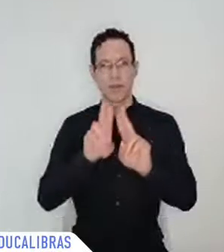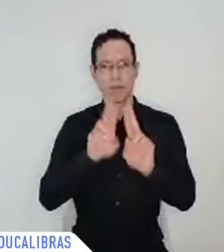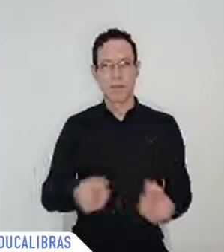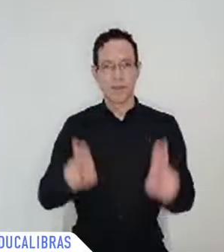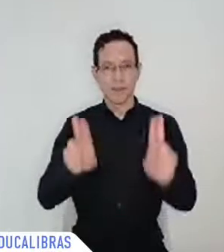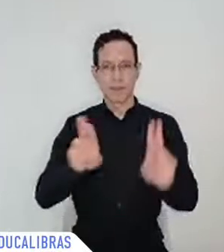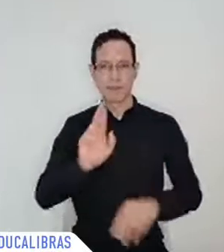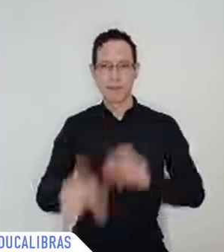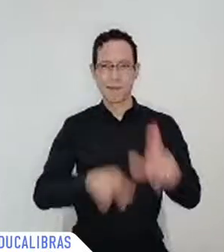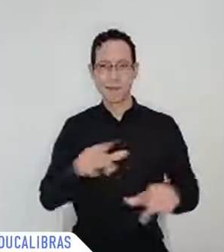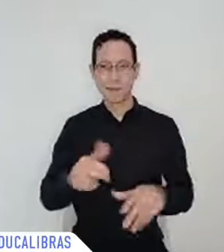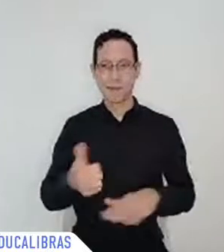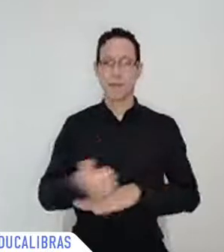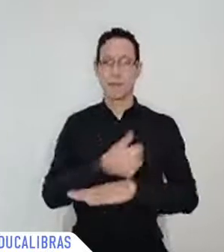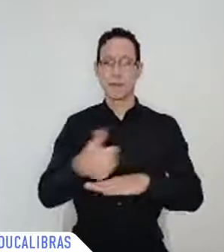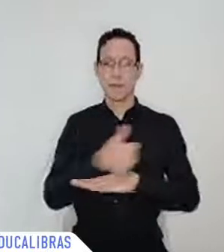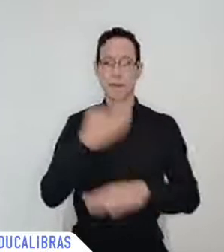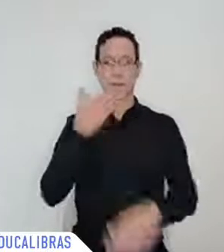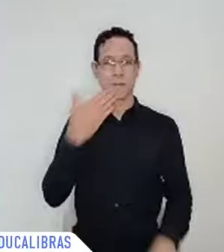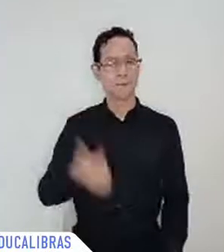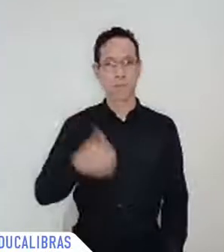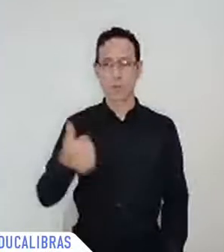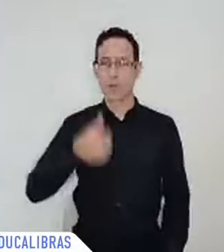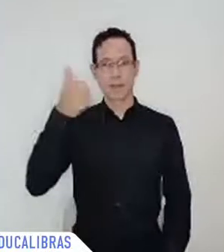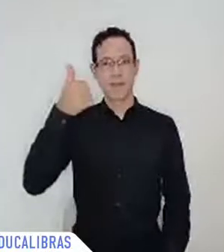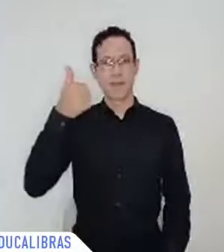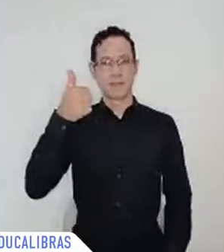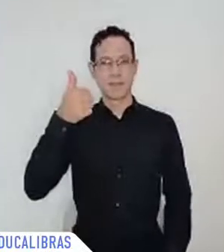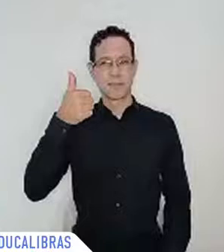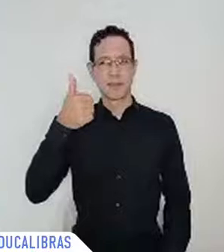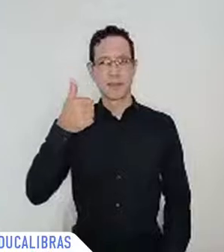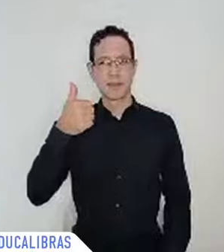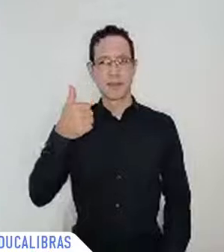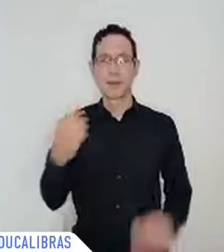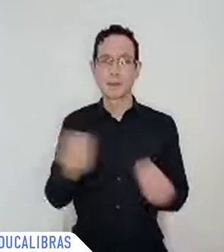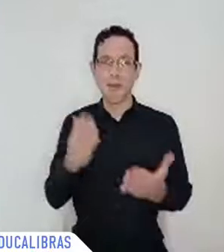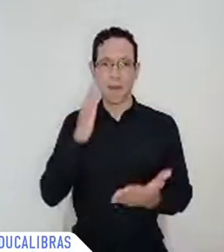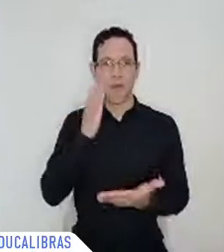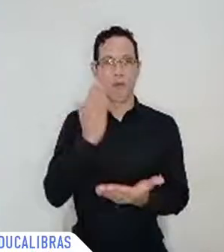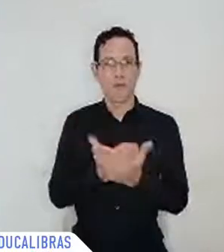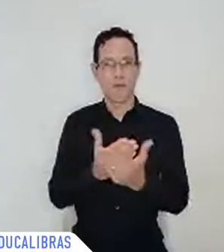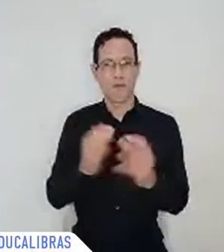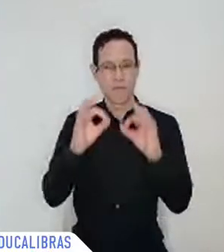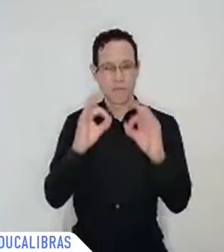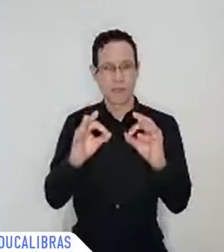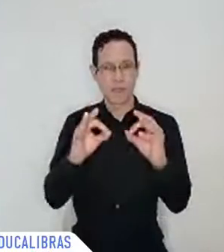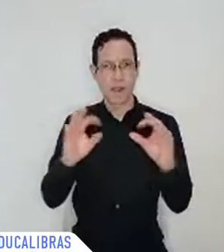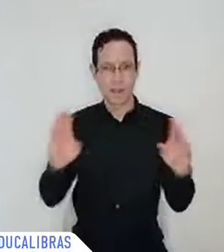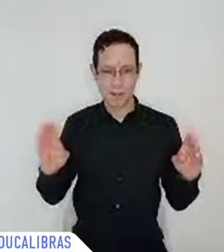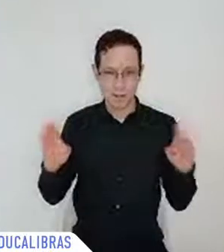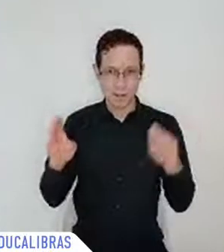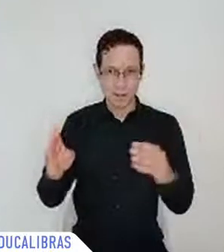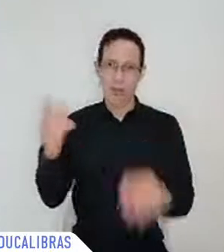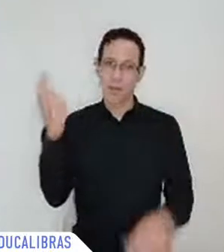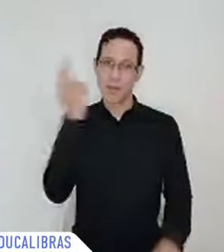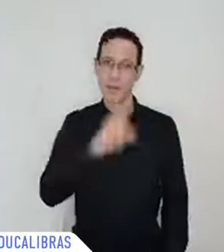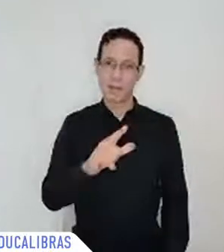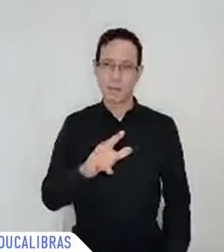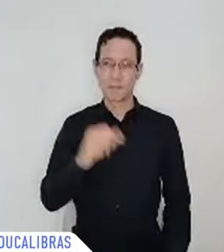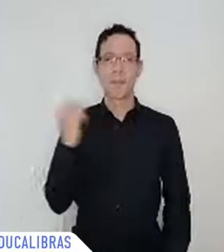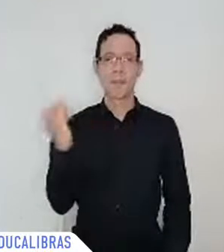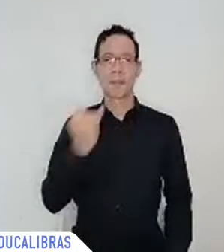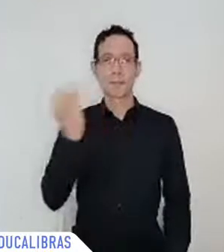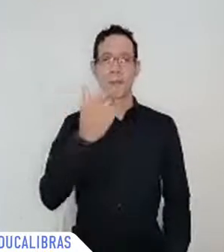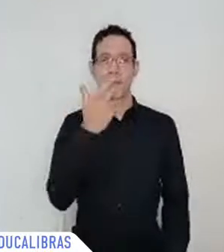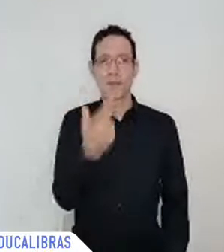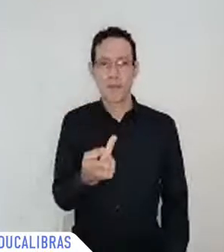that is being taught at schools and universities is an increased professionalism to try